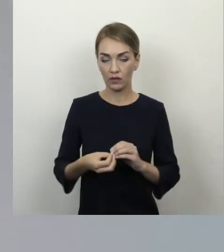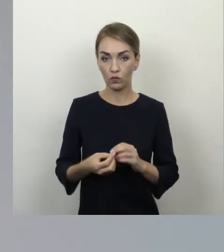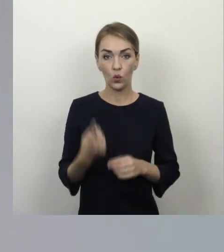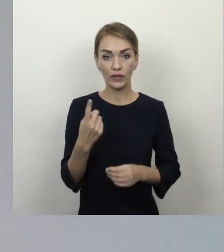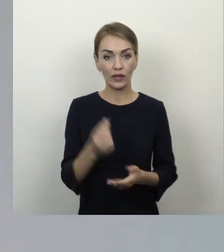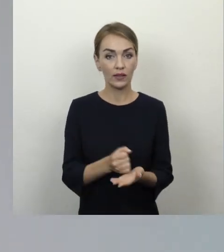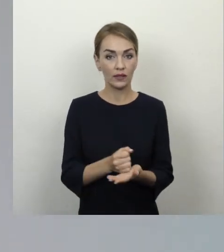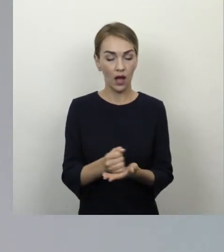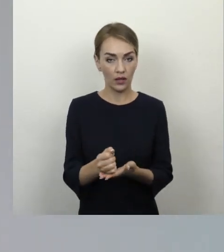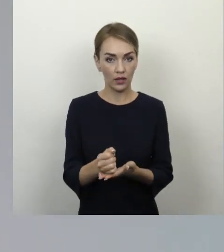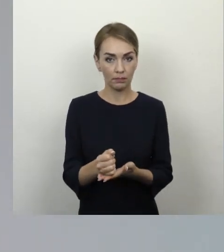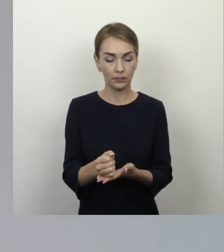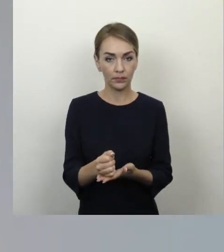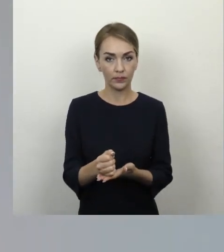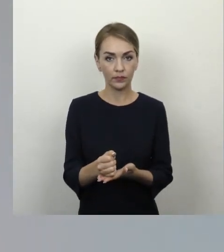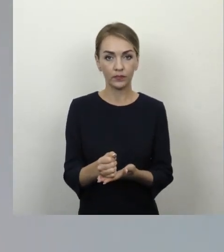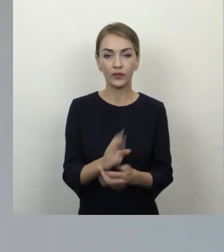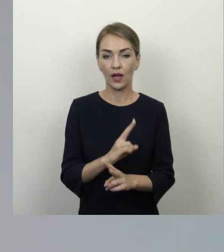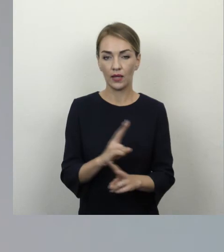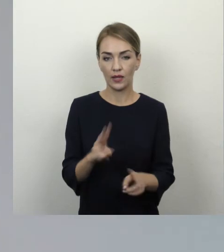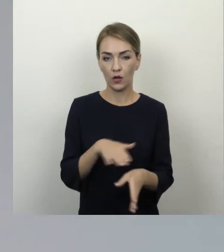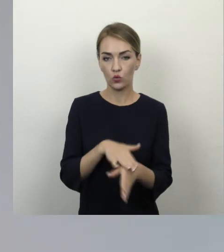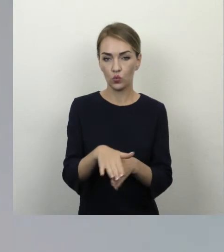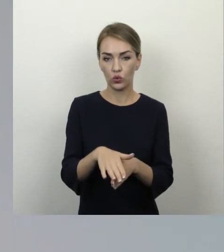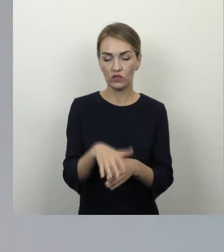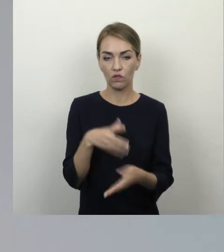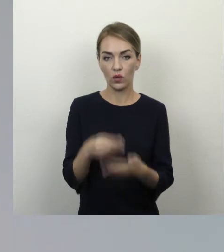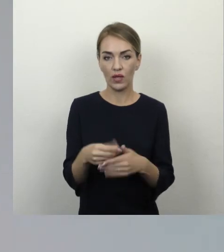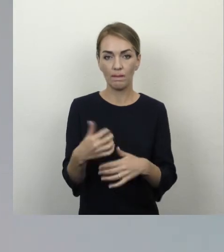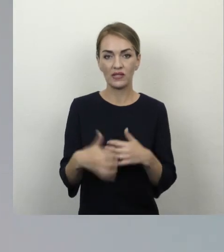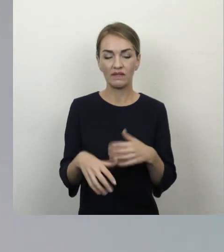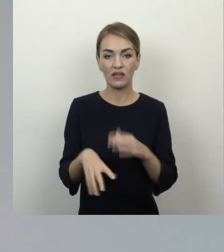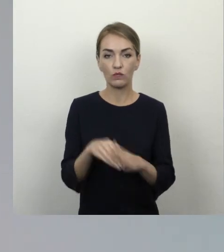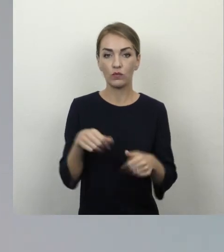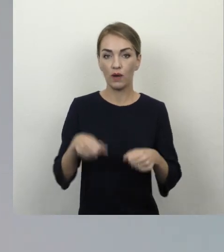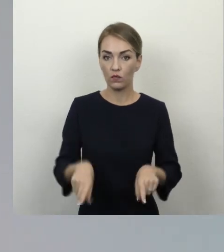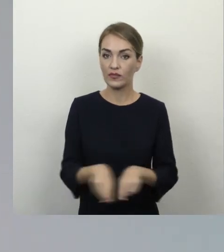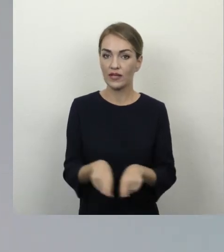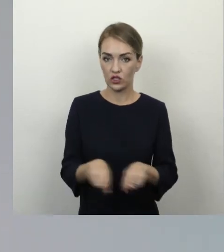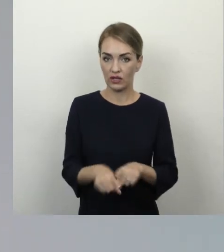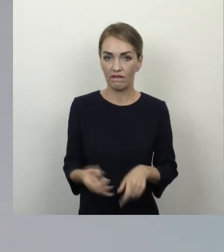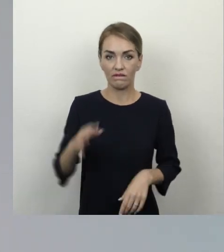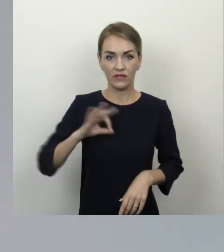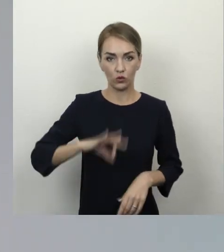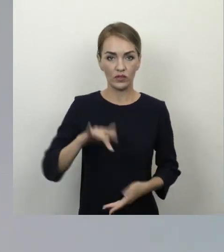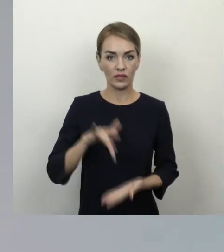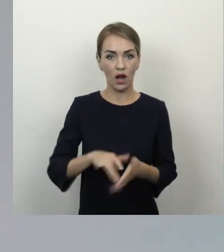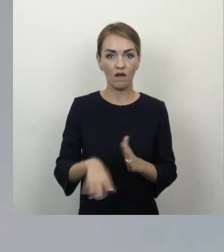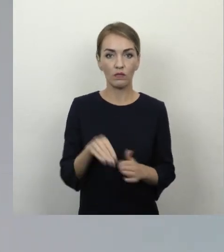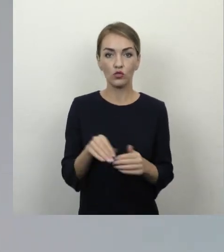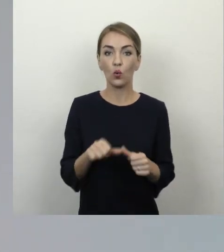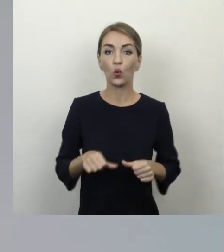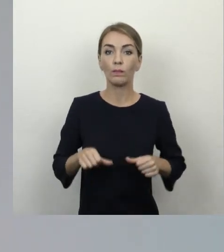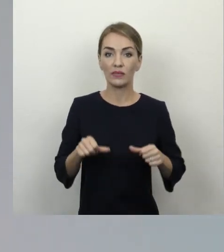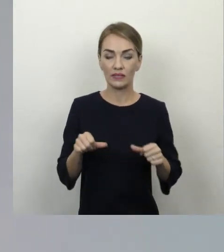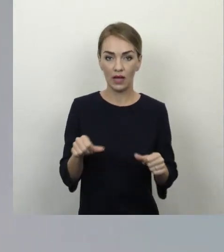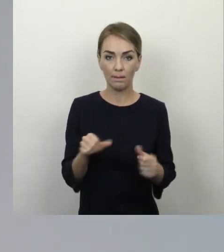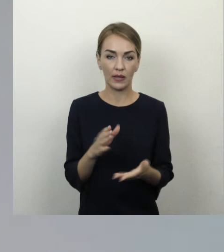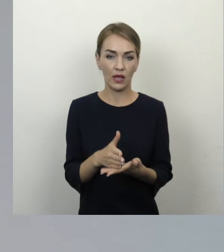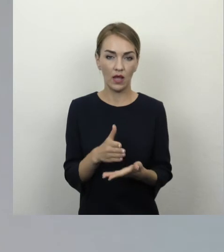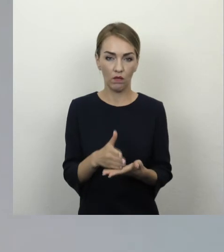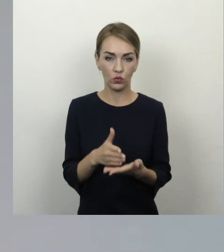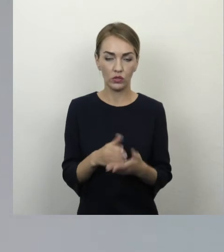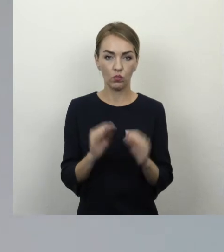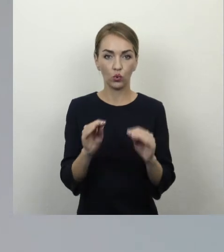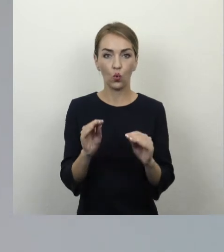conflicts between the legal professionals as to the deadline. Some candidates who implement their passive electoral right find it beneficial